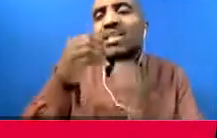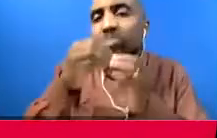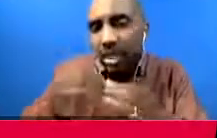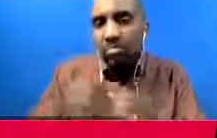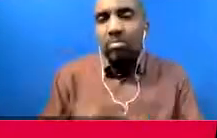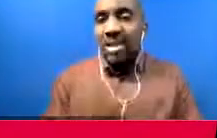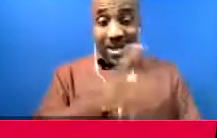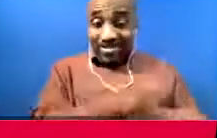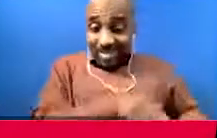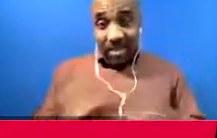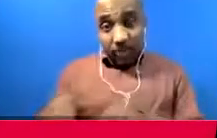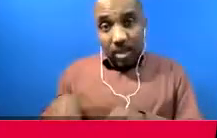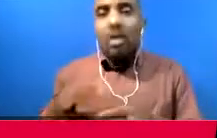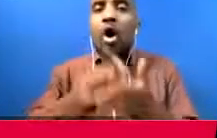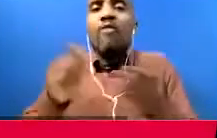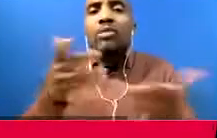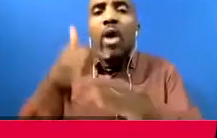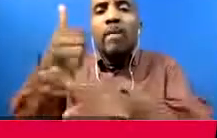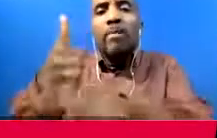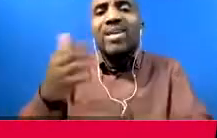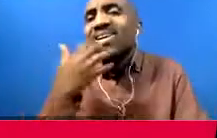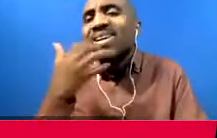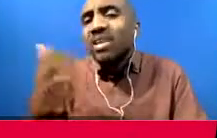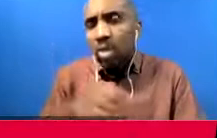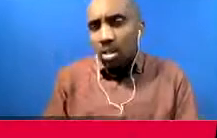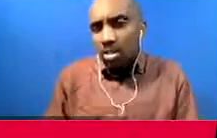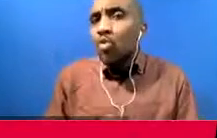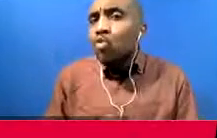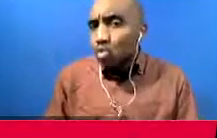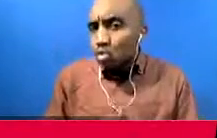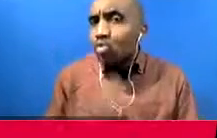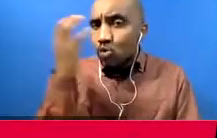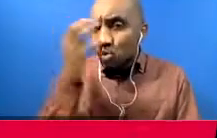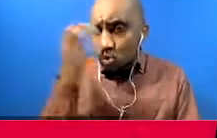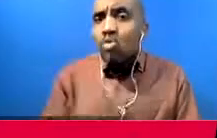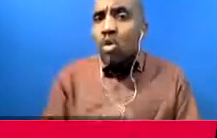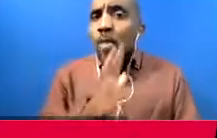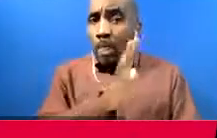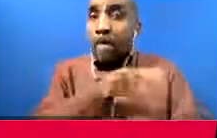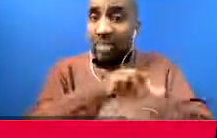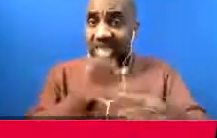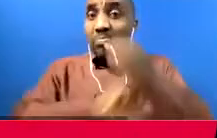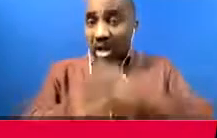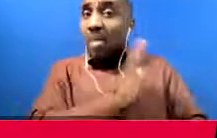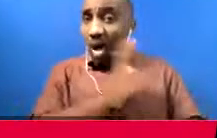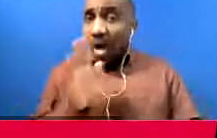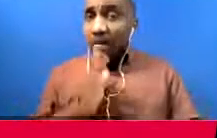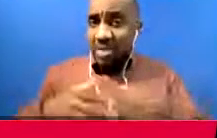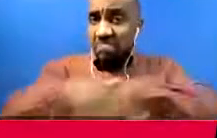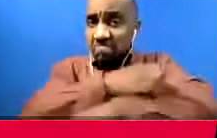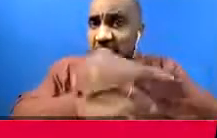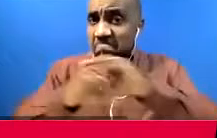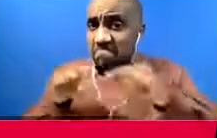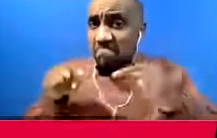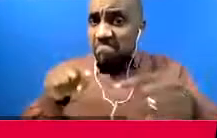have an office in Israel. So, you know, this is of course a highly, highly militarized police force. And this is increasing violence in both the